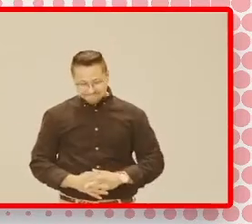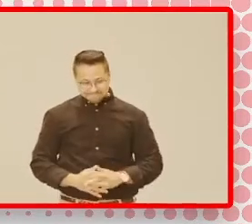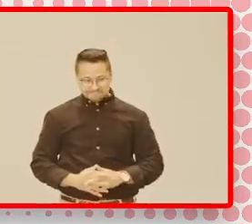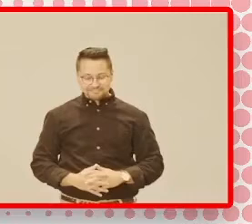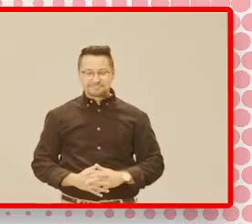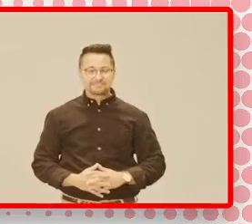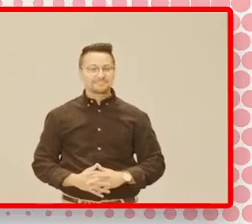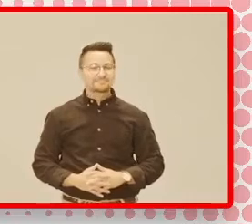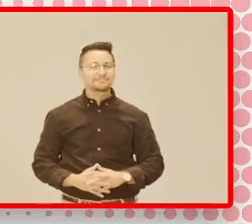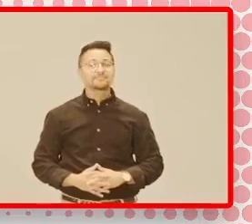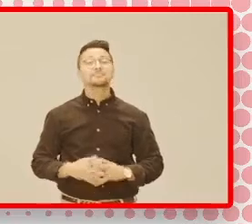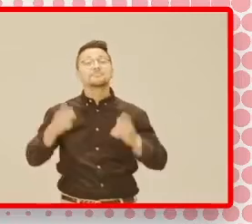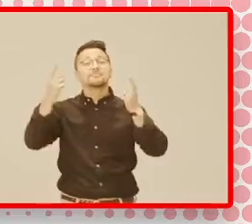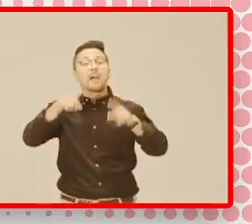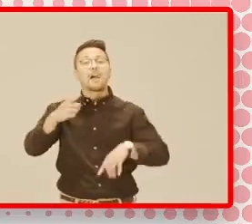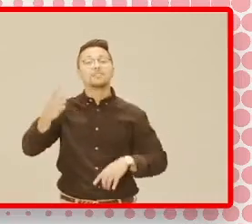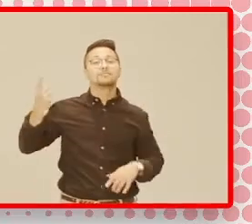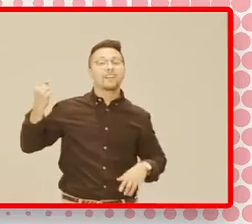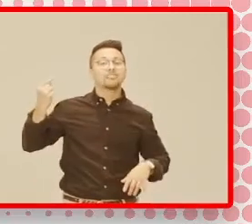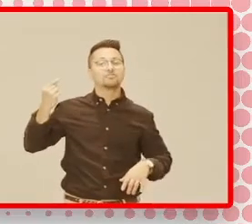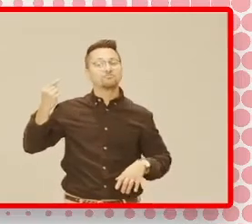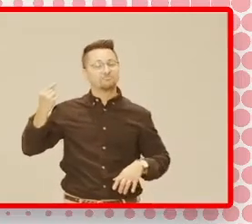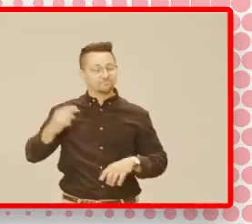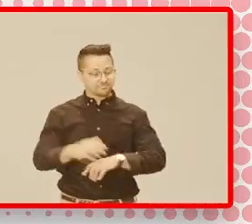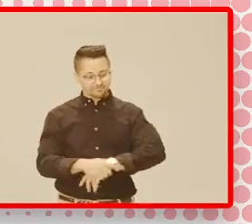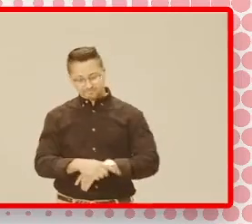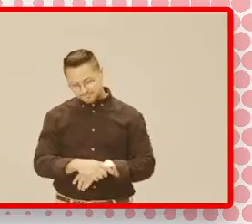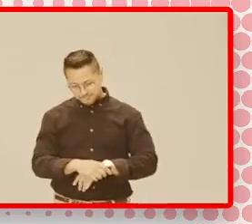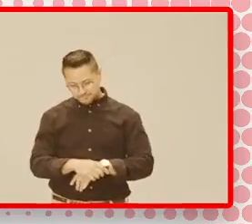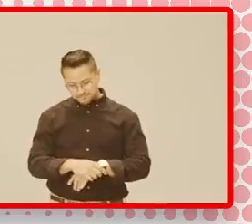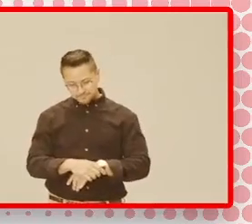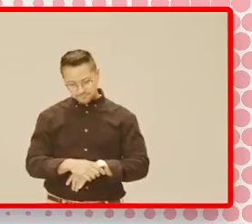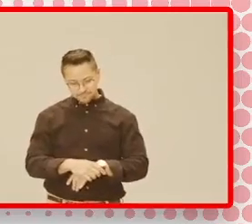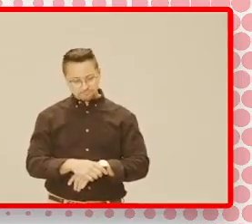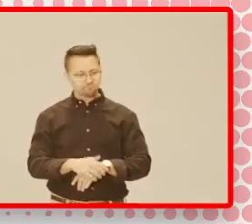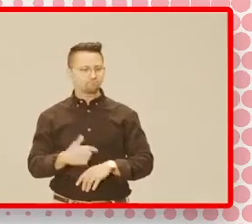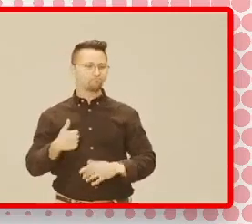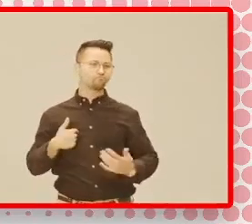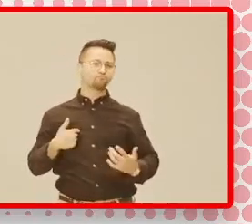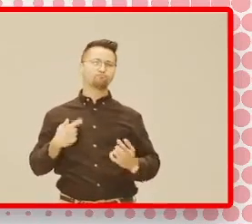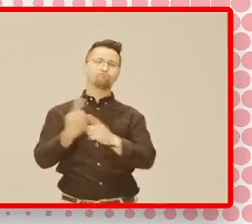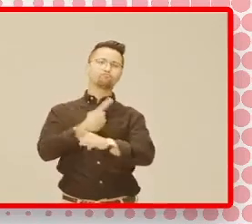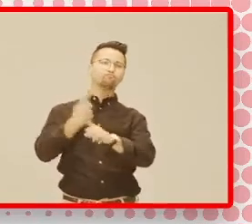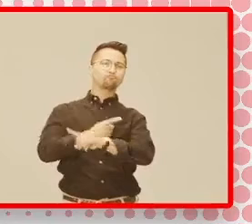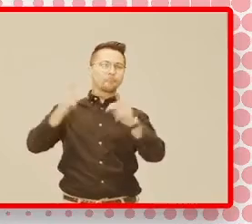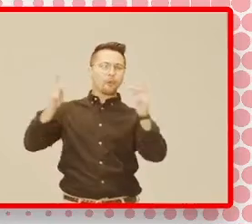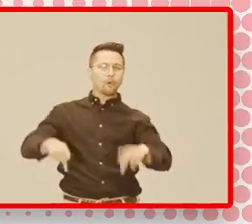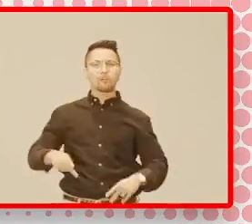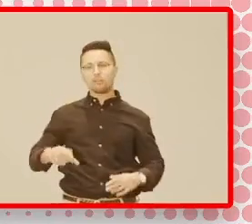1 year ago, I was an average kid with Down syndrome.